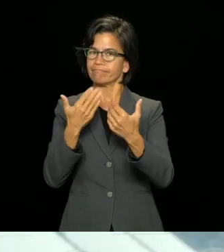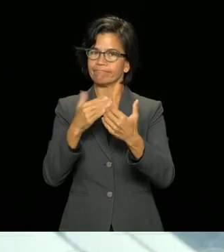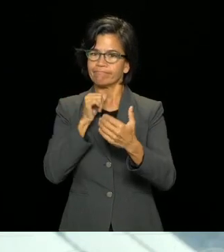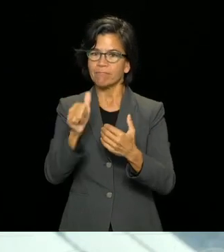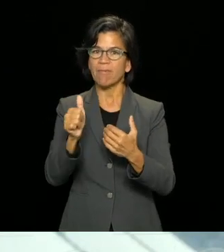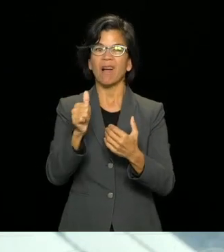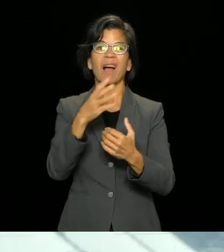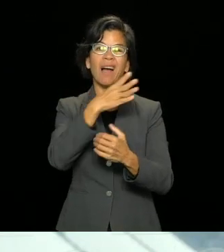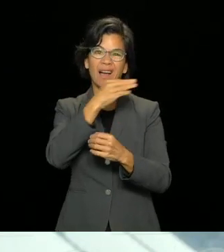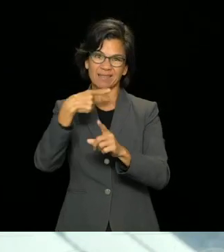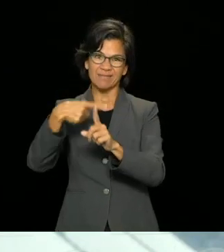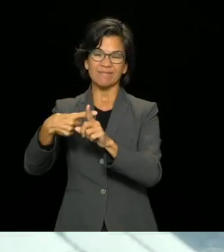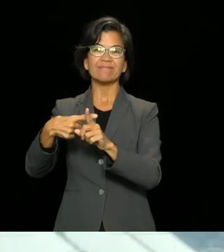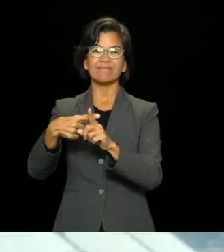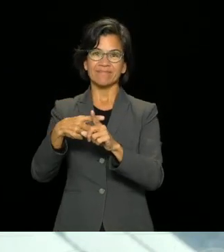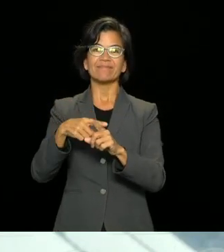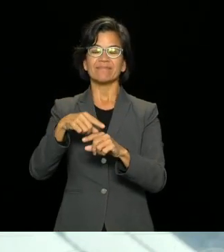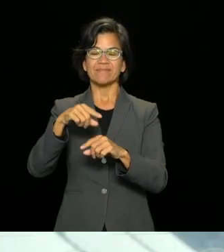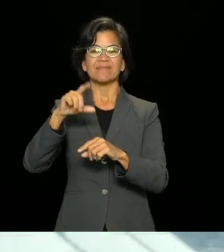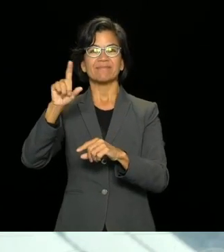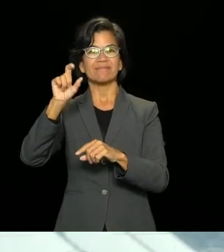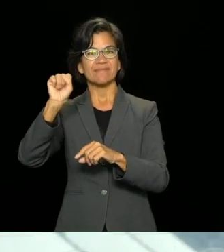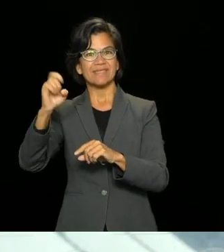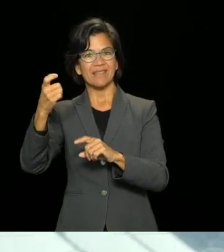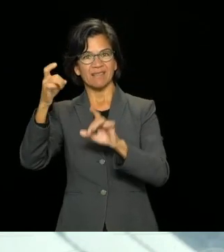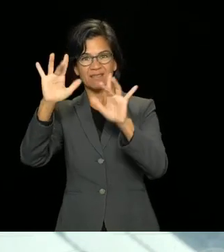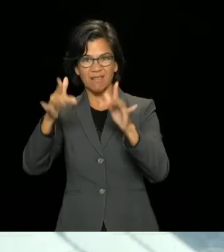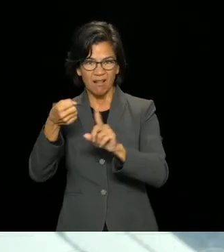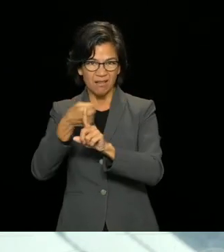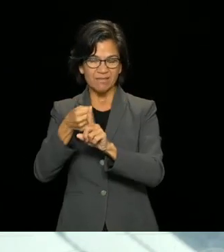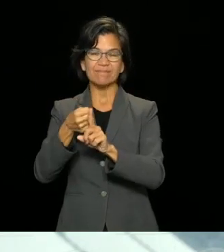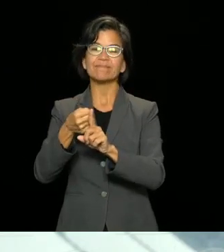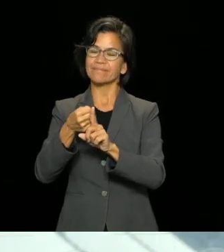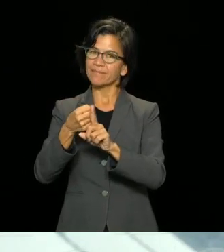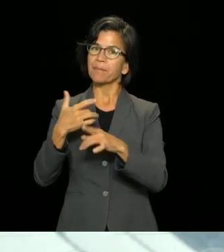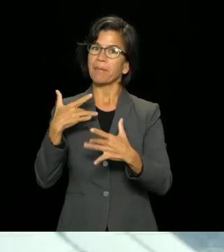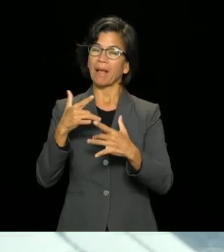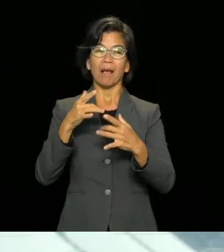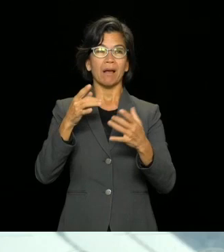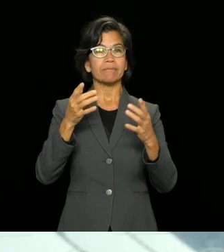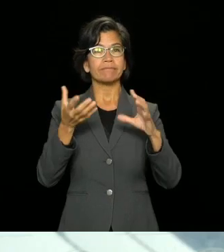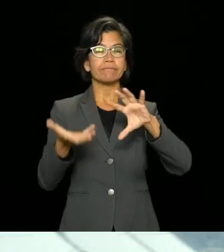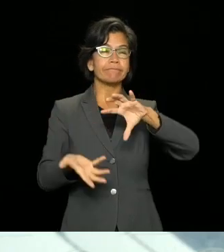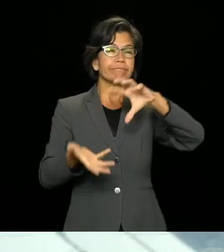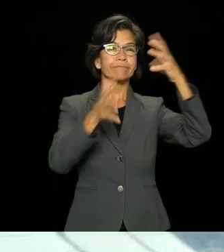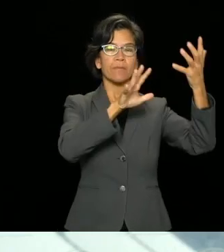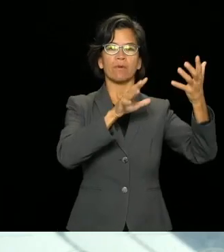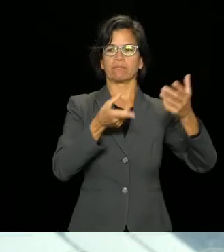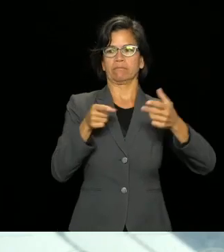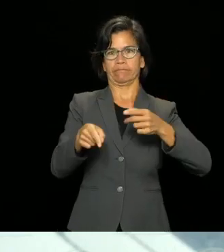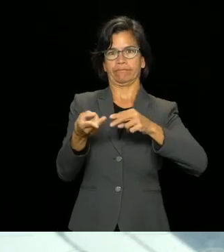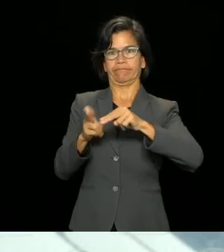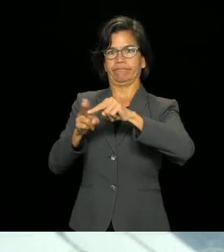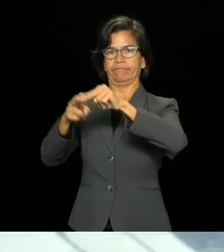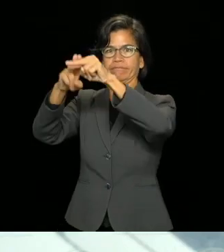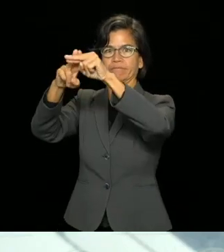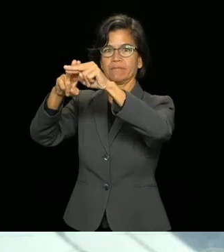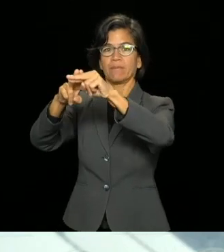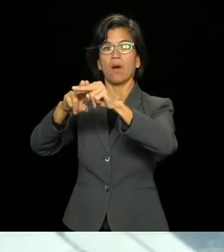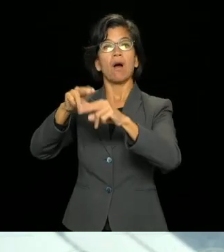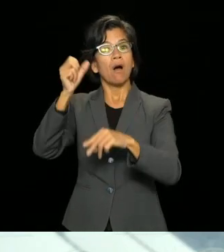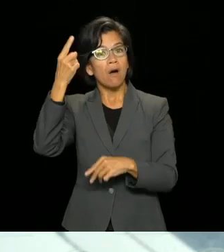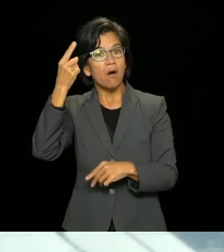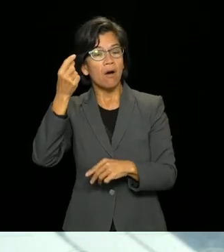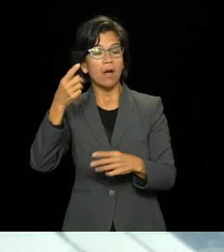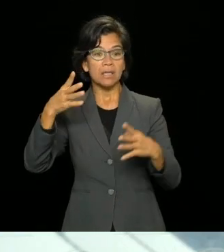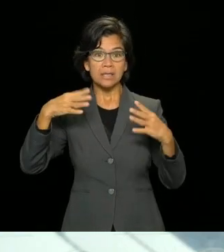gender-based violence, including sexual assault, is known to increase during these times. Violence is never acceptable